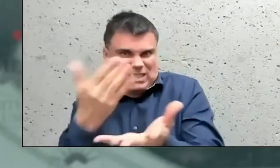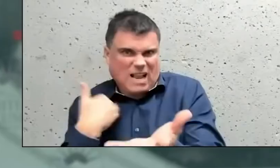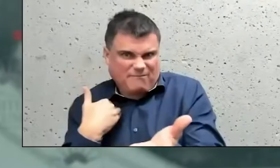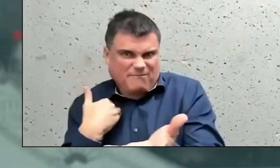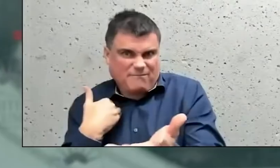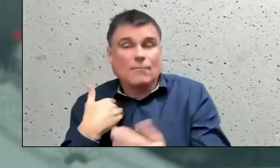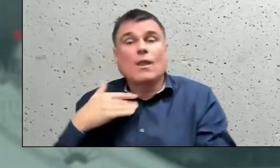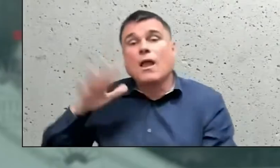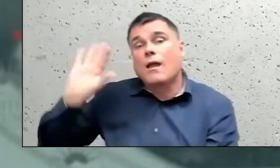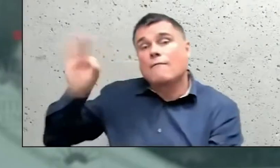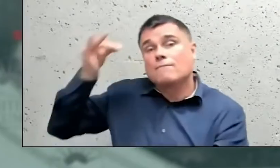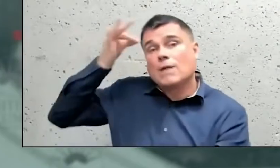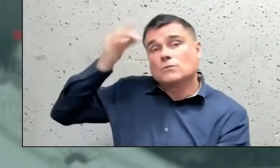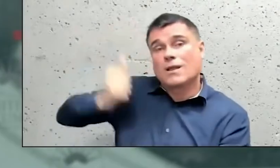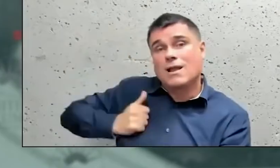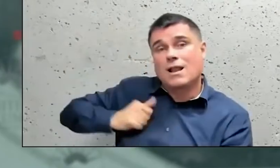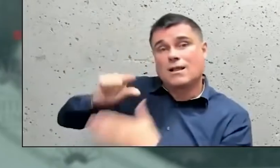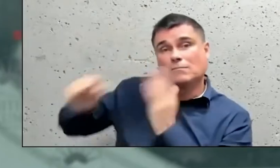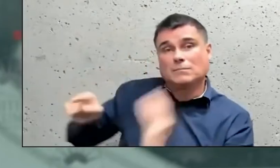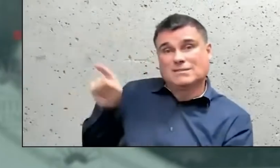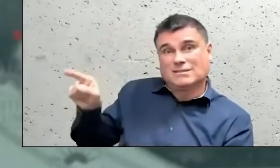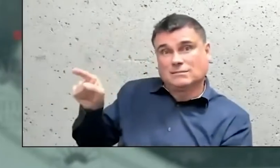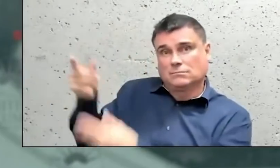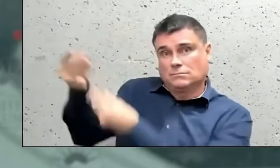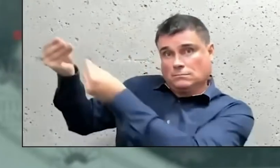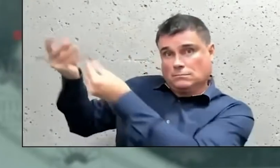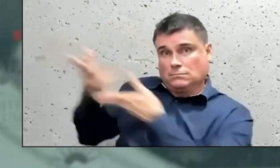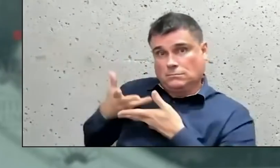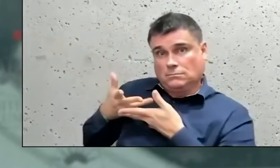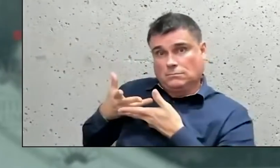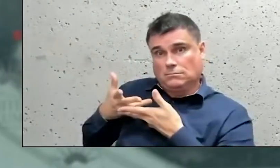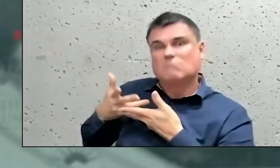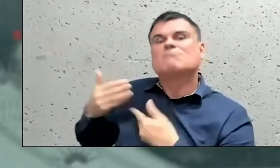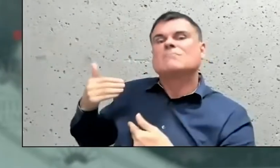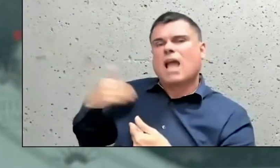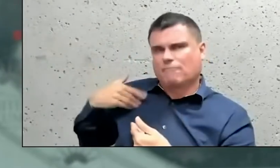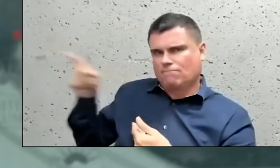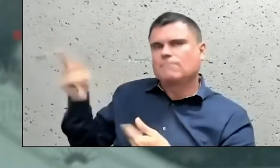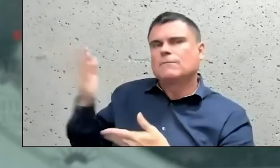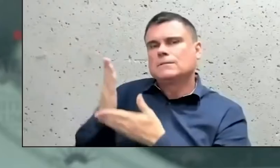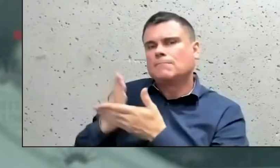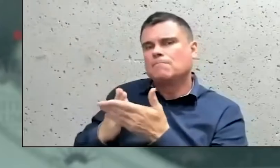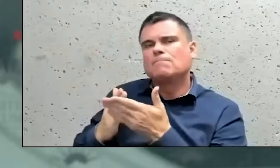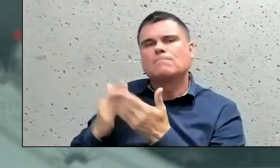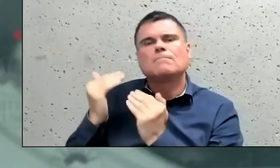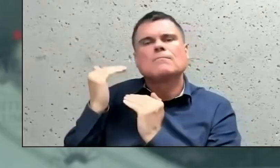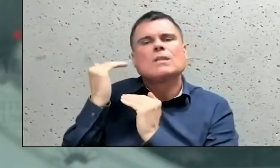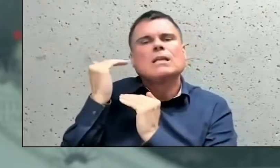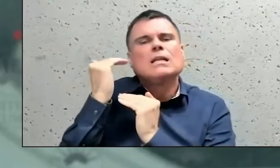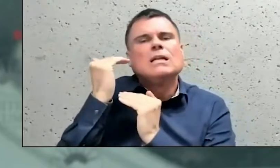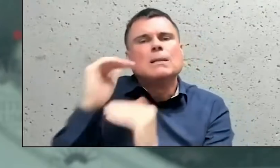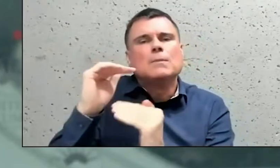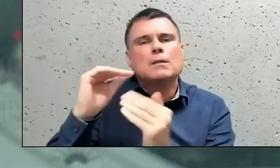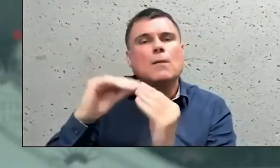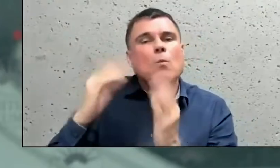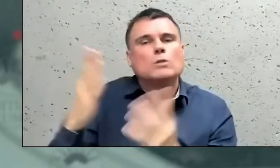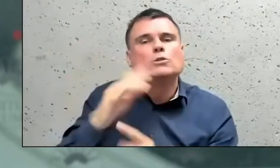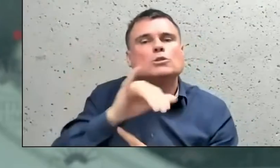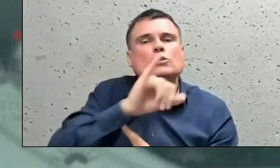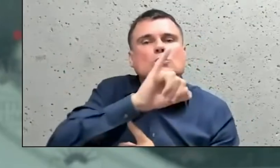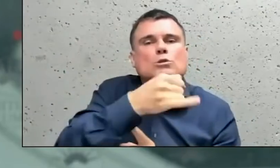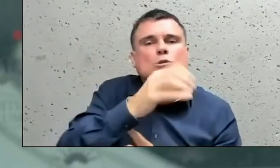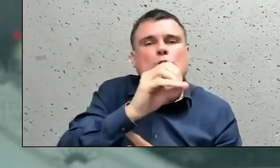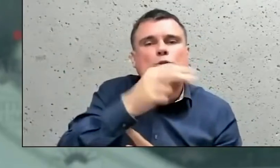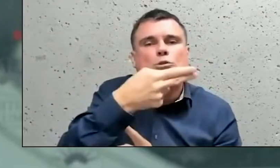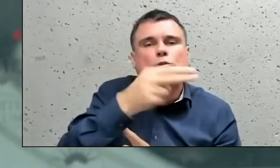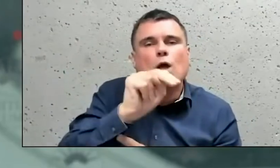they have got a limited supply of J&J vaccine that should be coming into the country very soon. And we